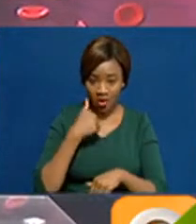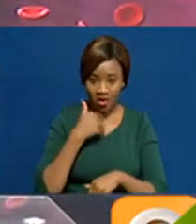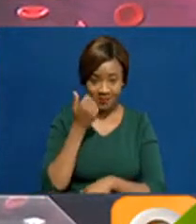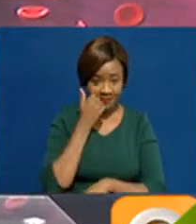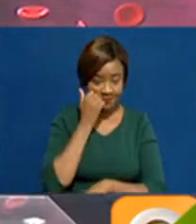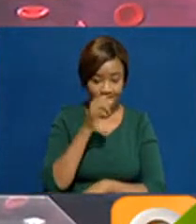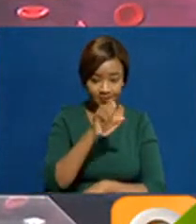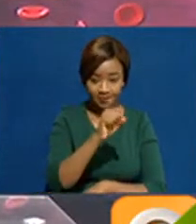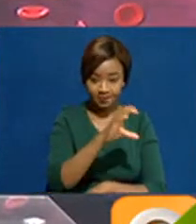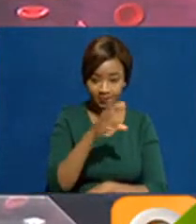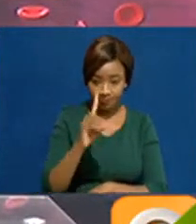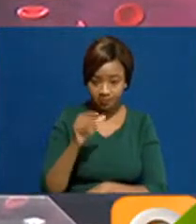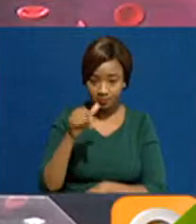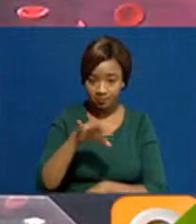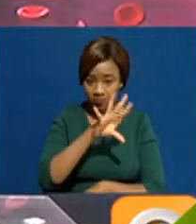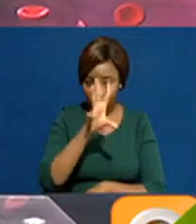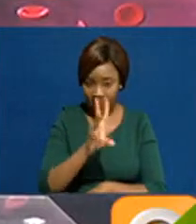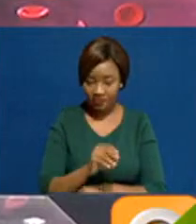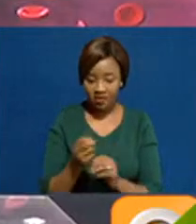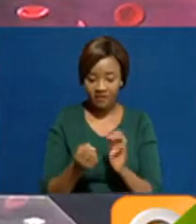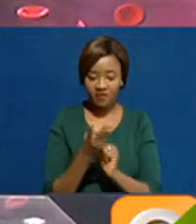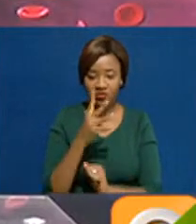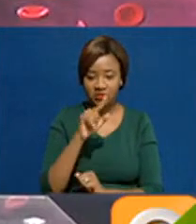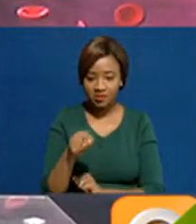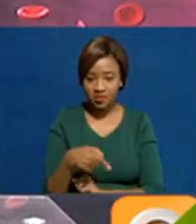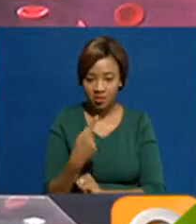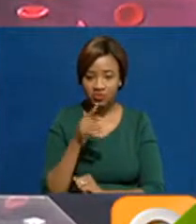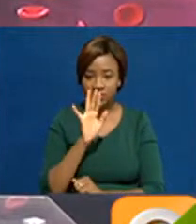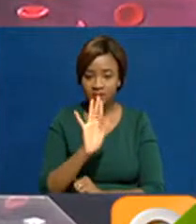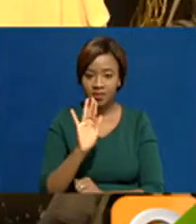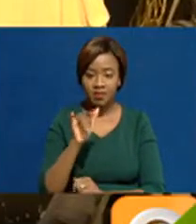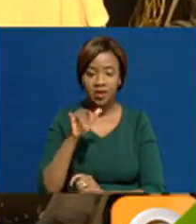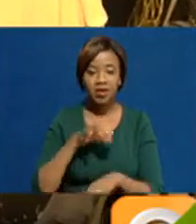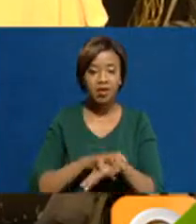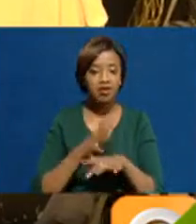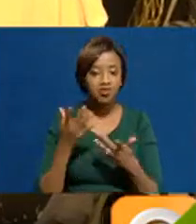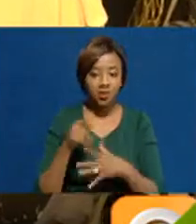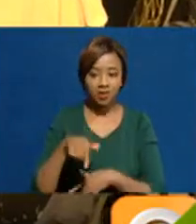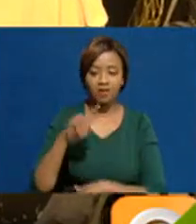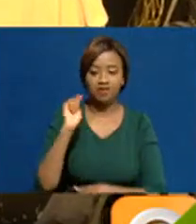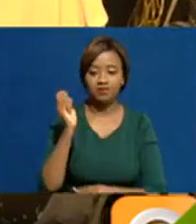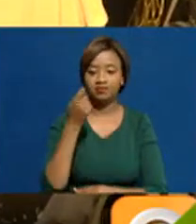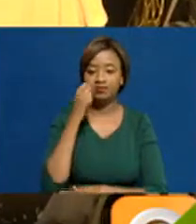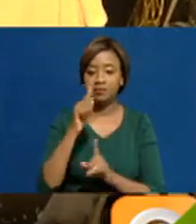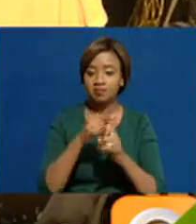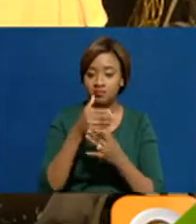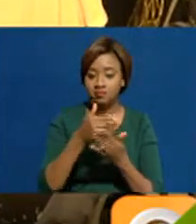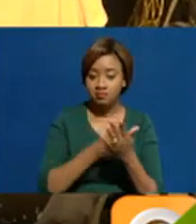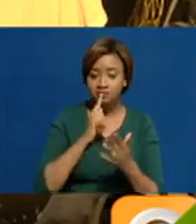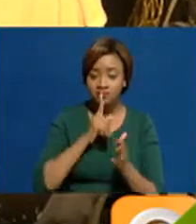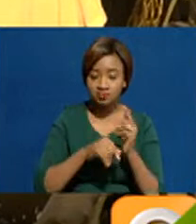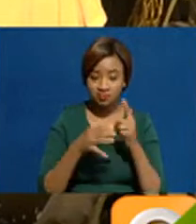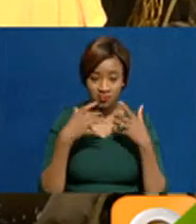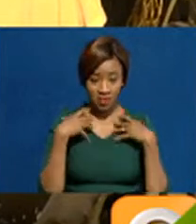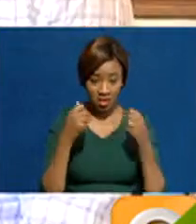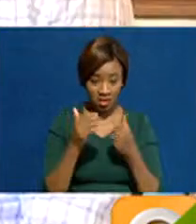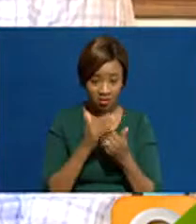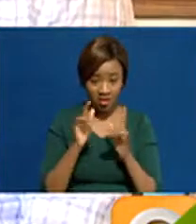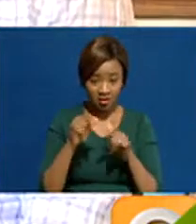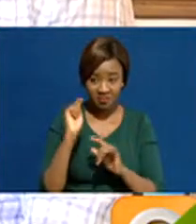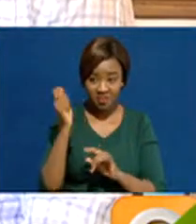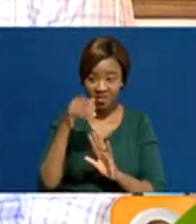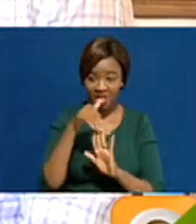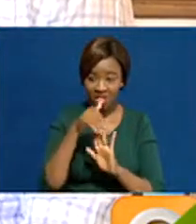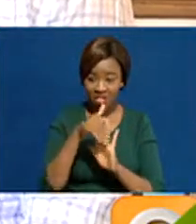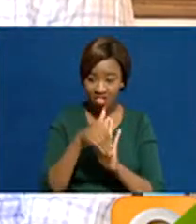in sub-Saharan Africa, 14,000 are in Kenya. The report further says that the poor state of healthcare in Kenya